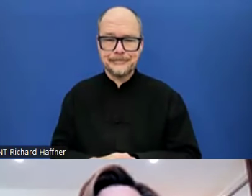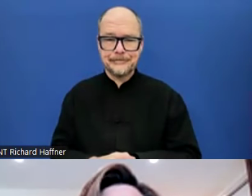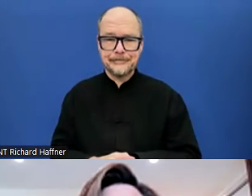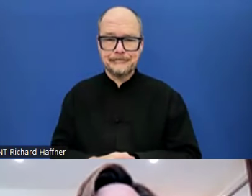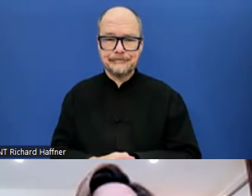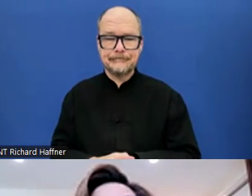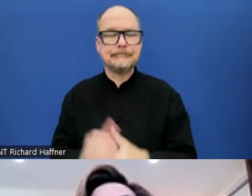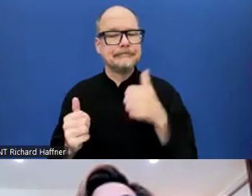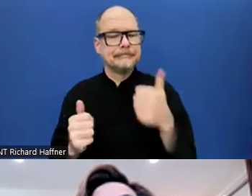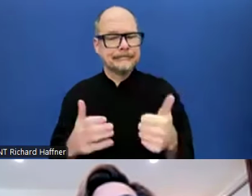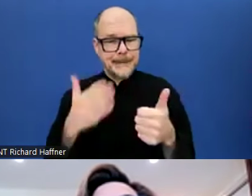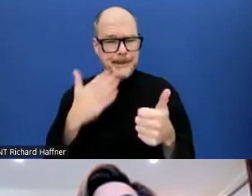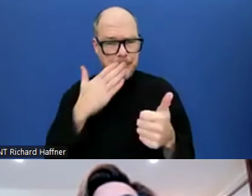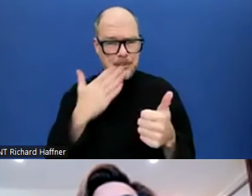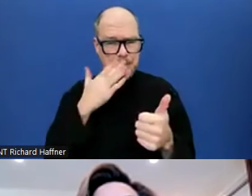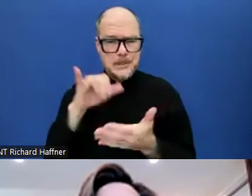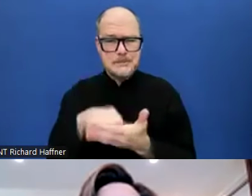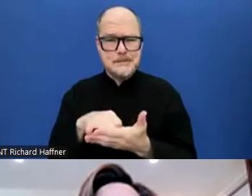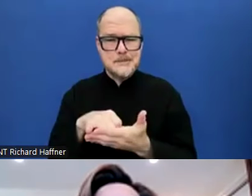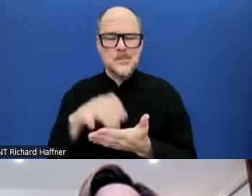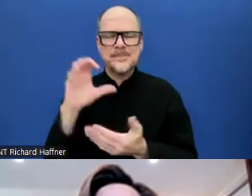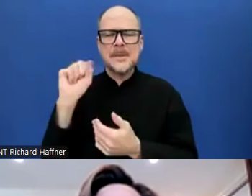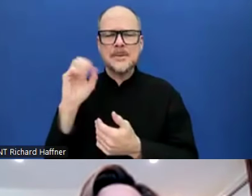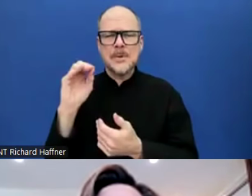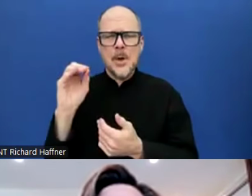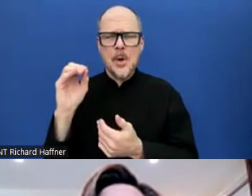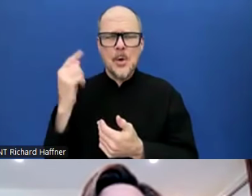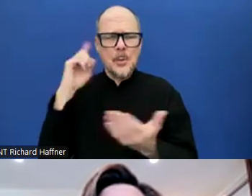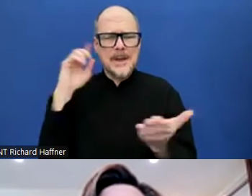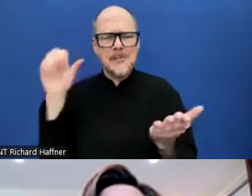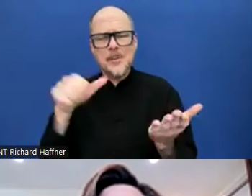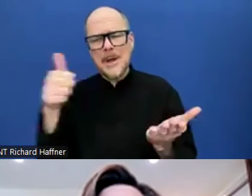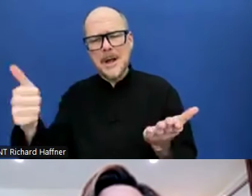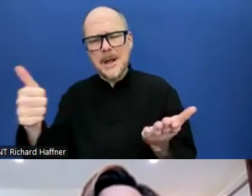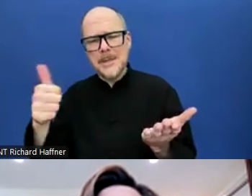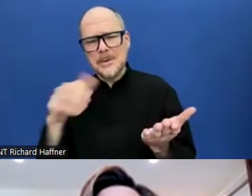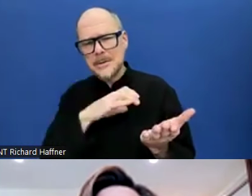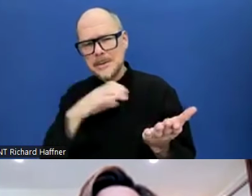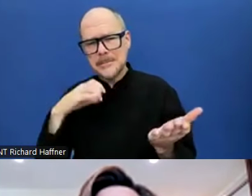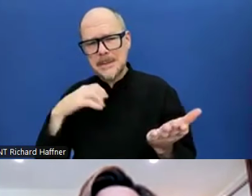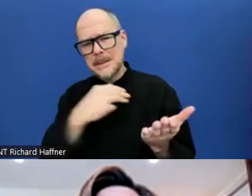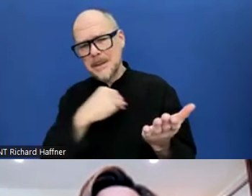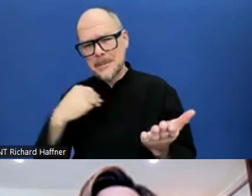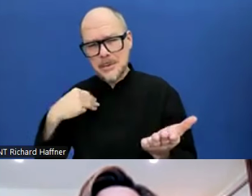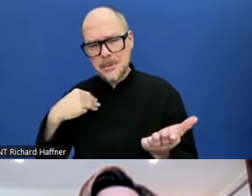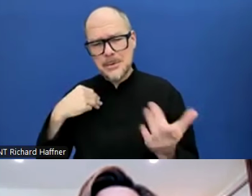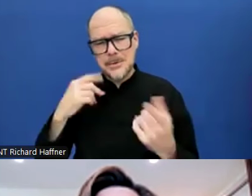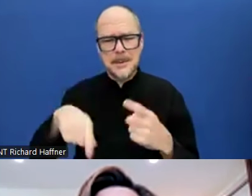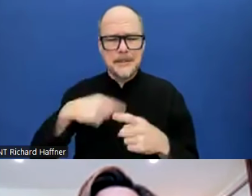Appreciate that. So can we hear from other advisory committee members about, let's say,